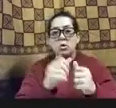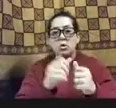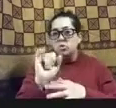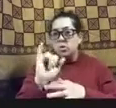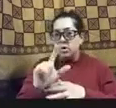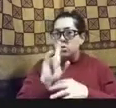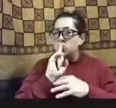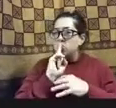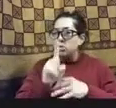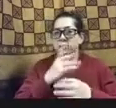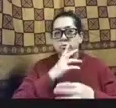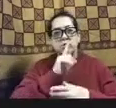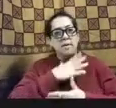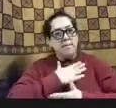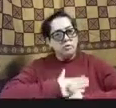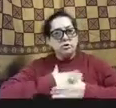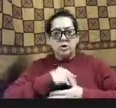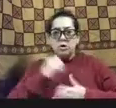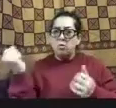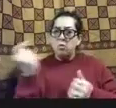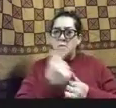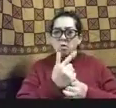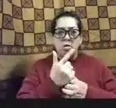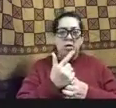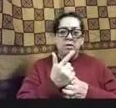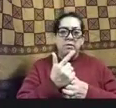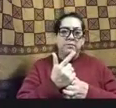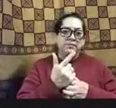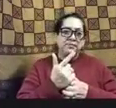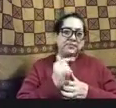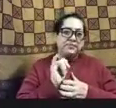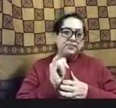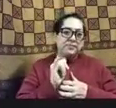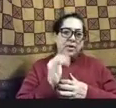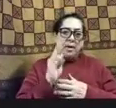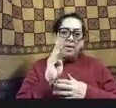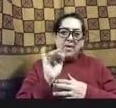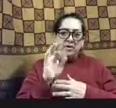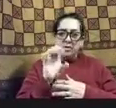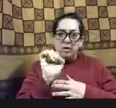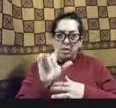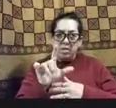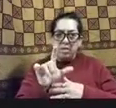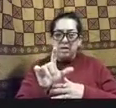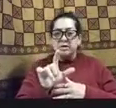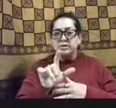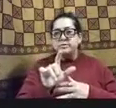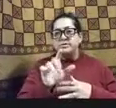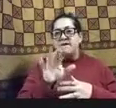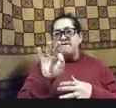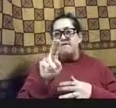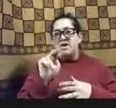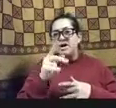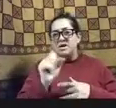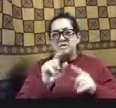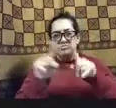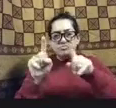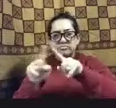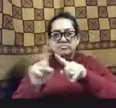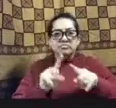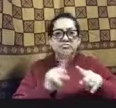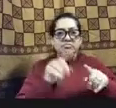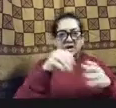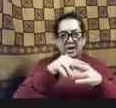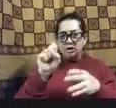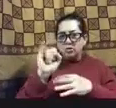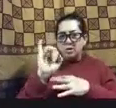really reappreciating all the like bacterial fungus diversity in the soil and